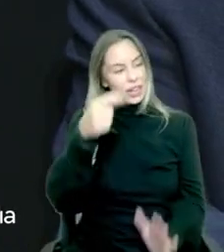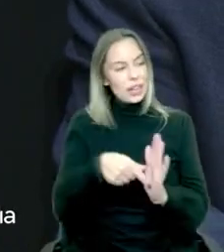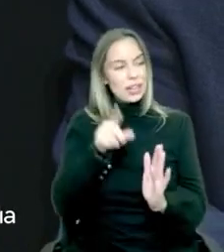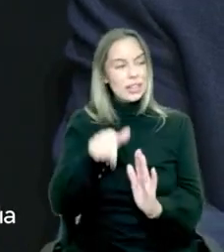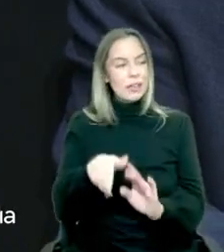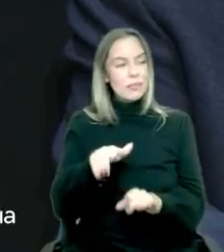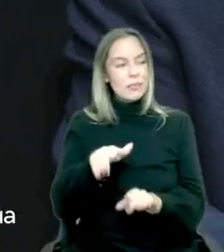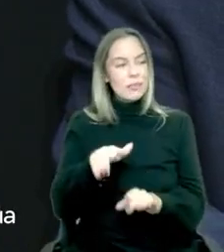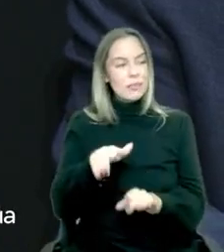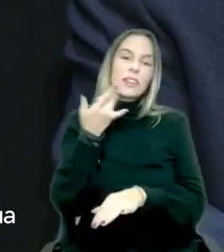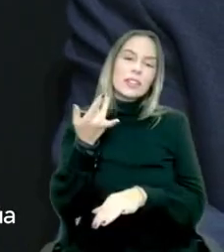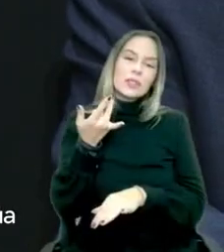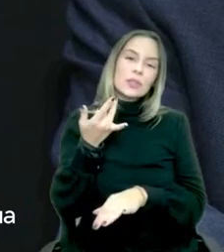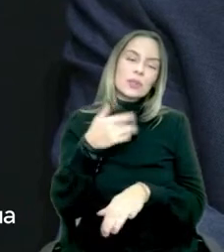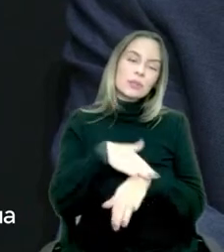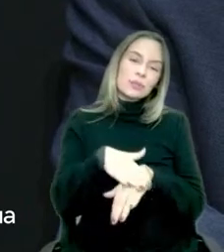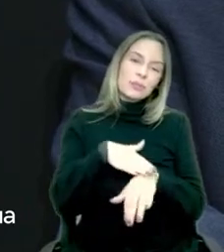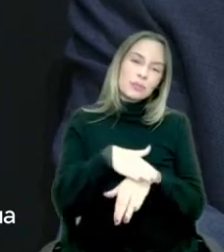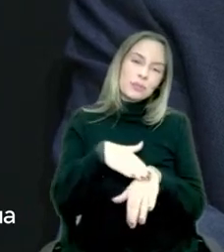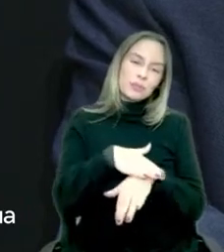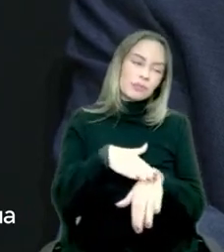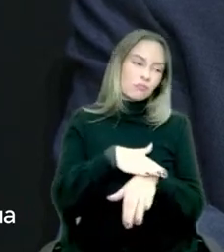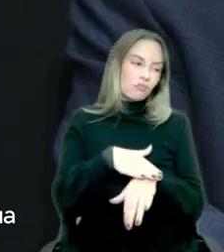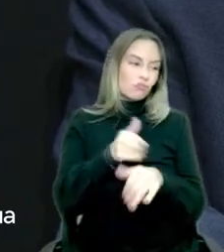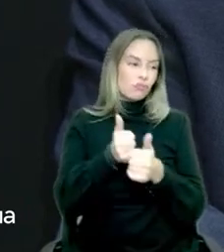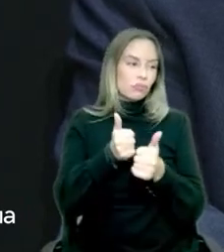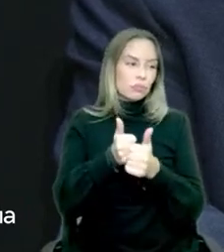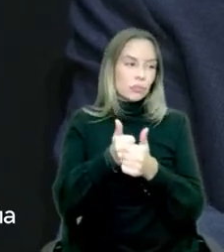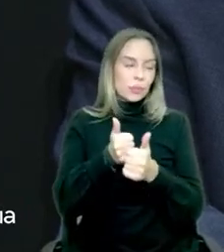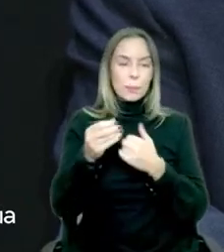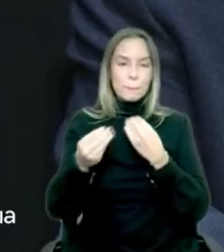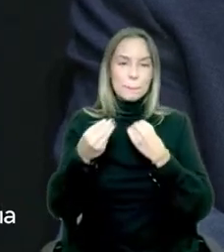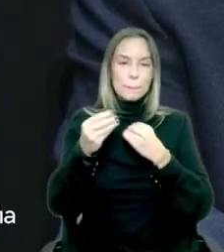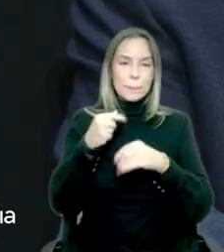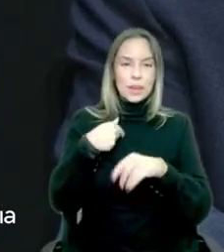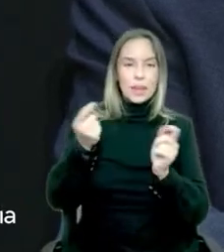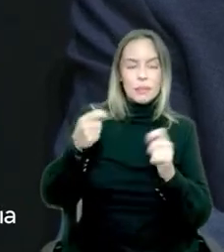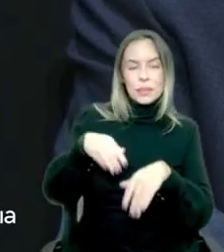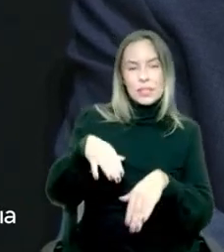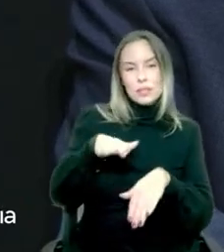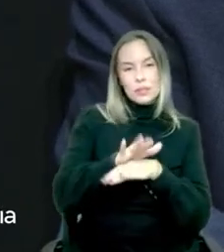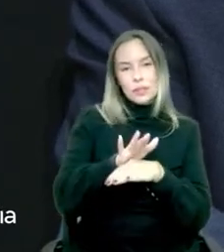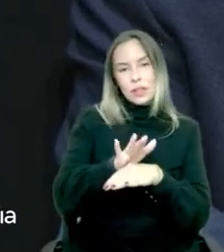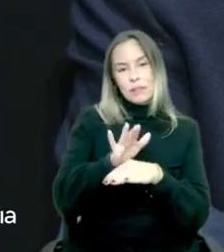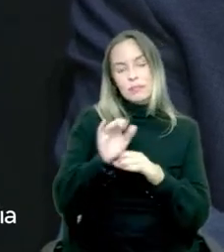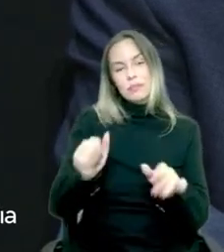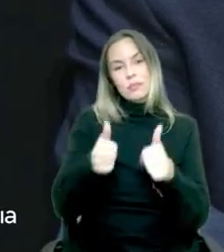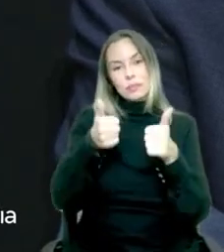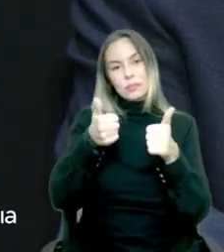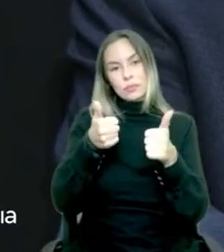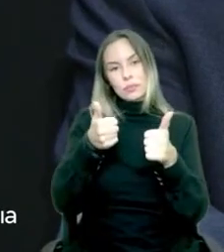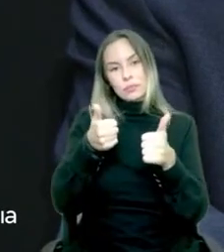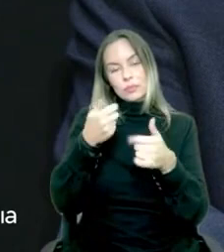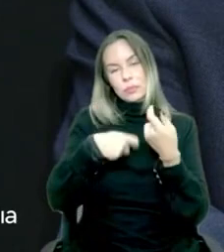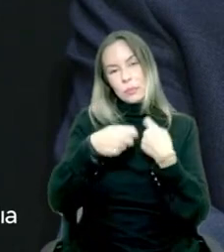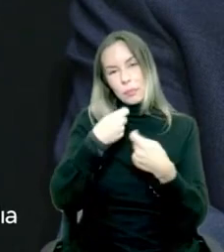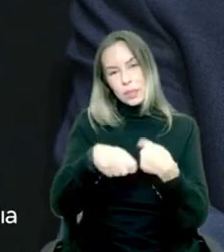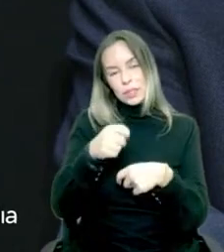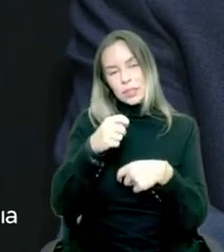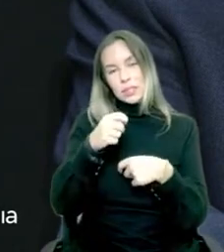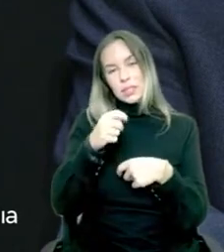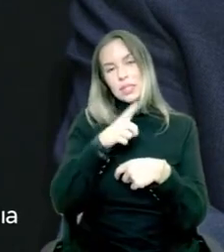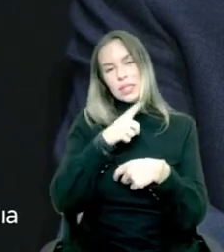conversation around how can I help you improve your business, and whether that's for the employee experience, whether it's for